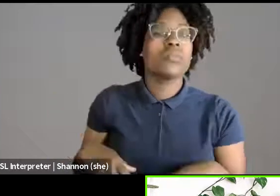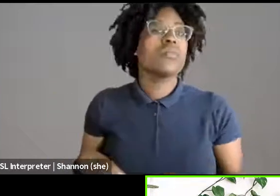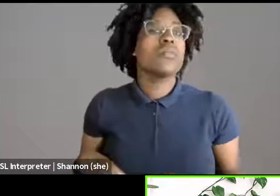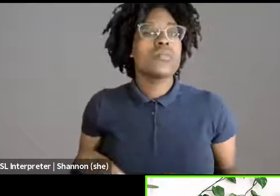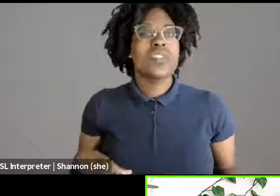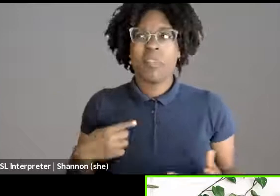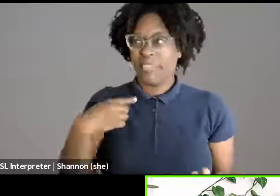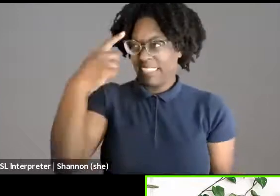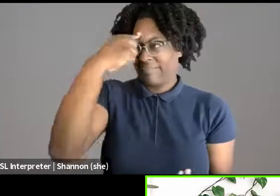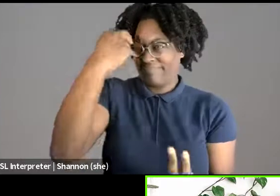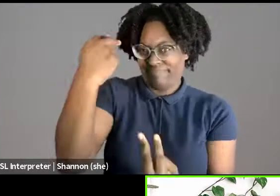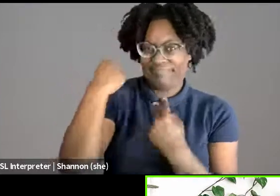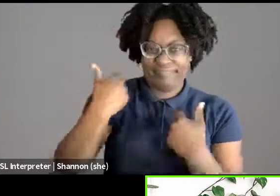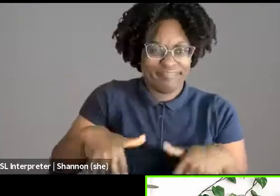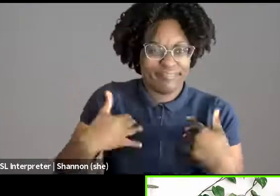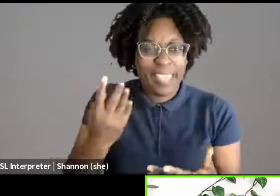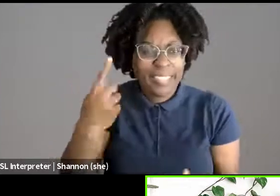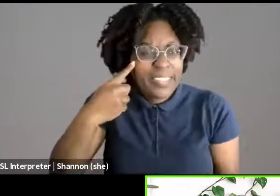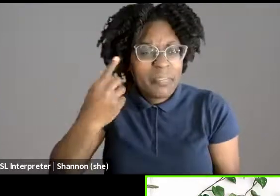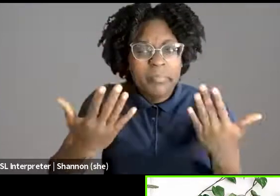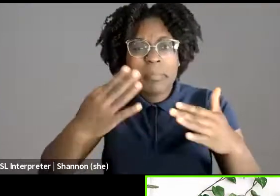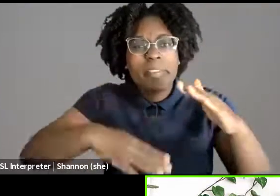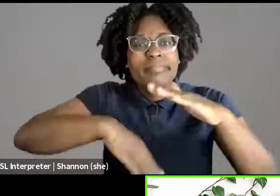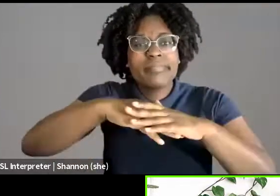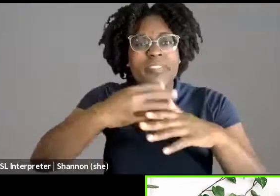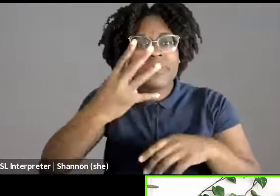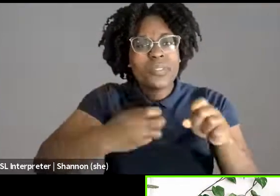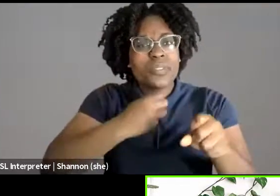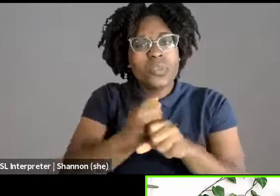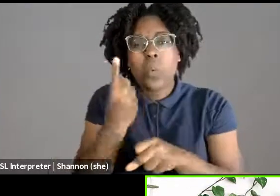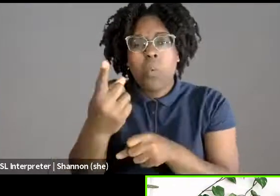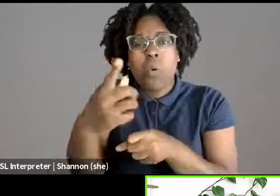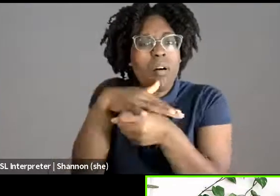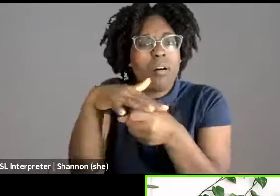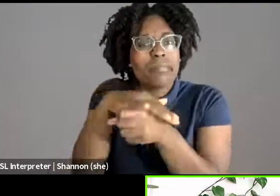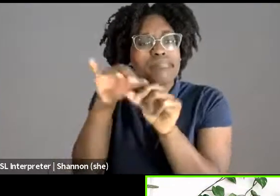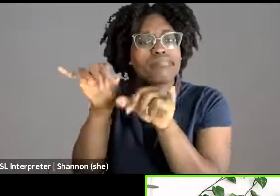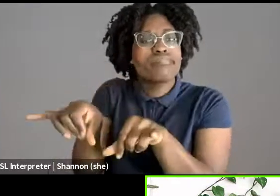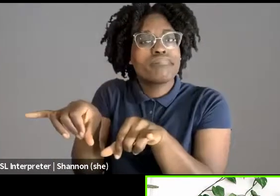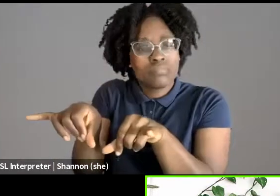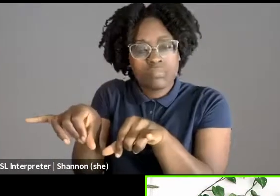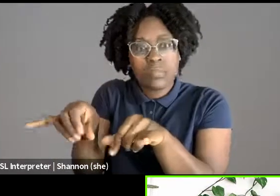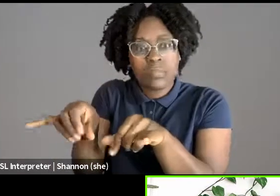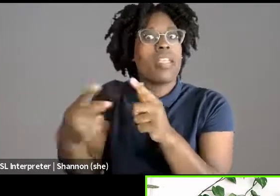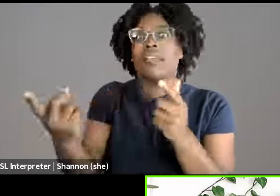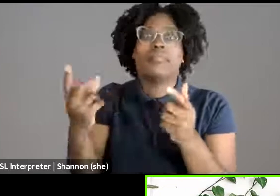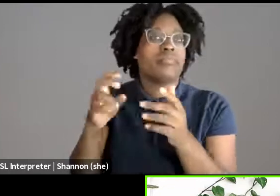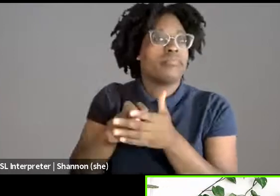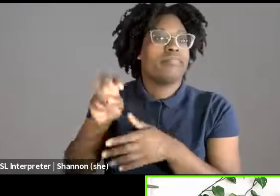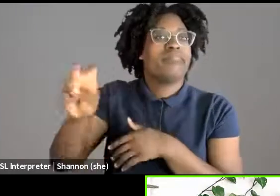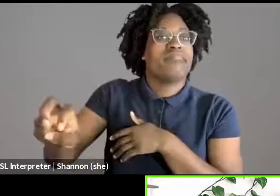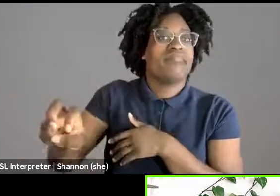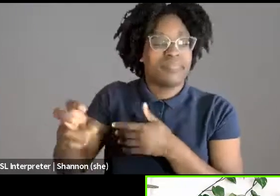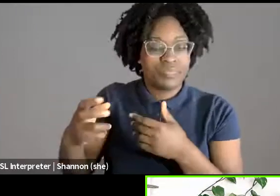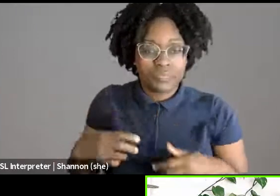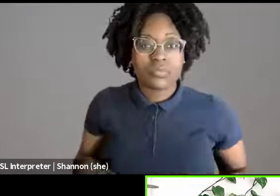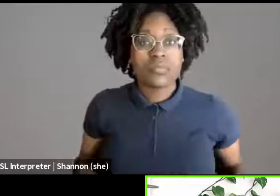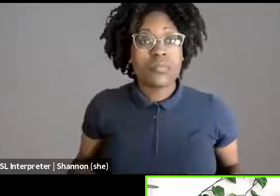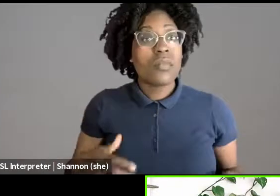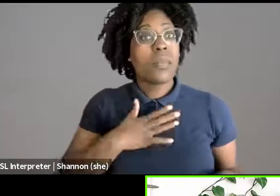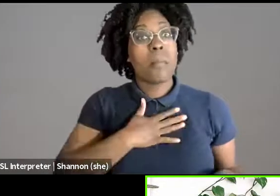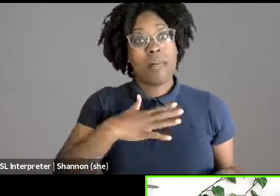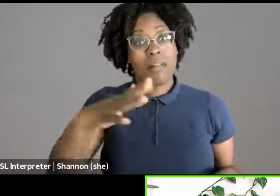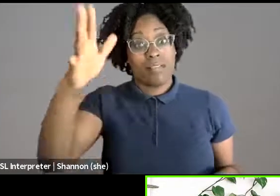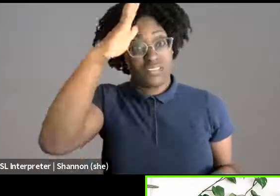4 years. My father passed away penniless when I was 18. The rest